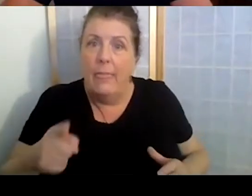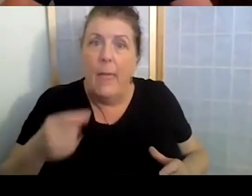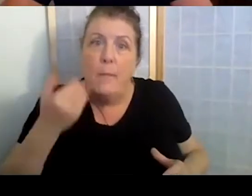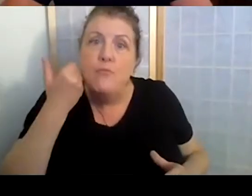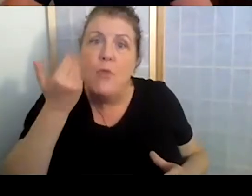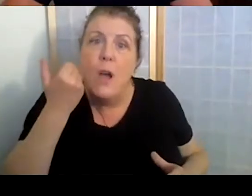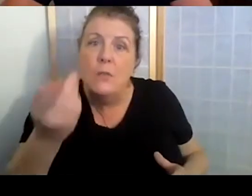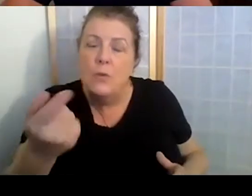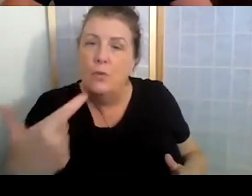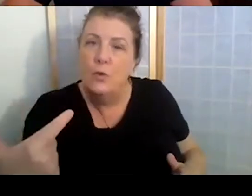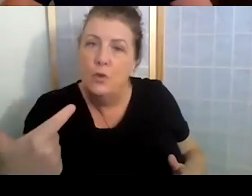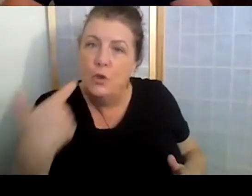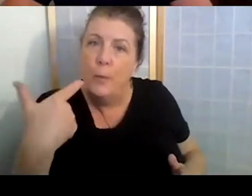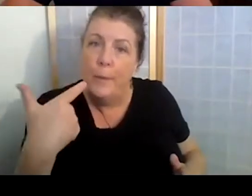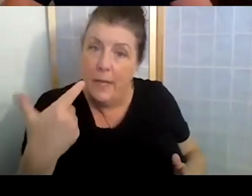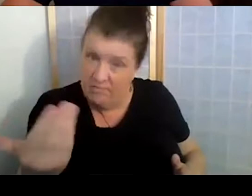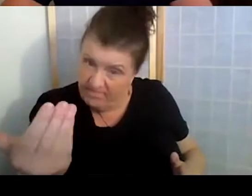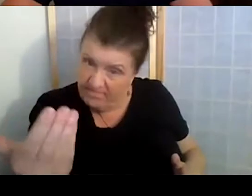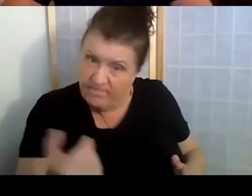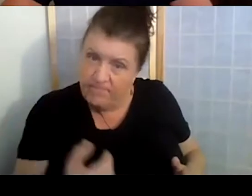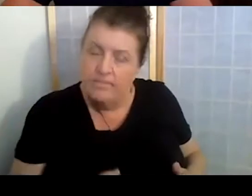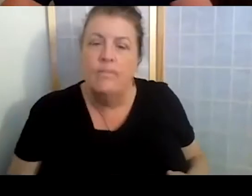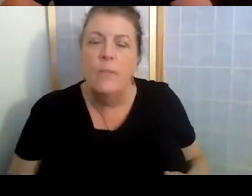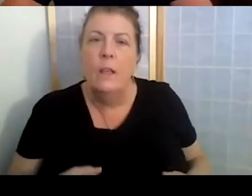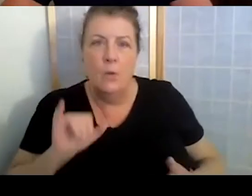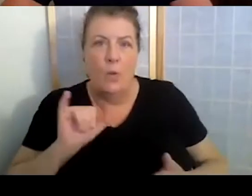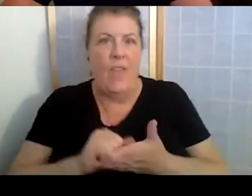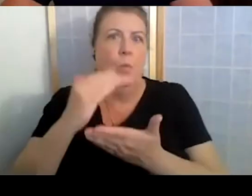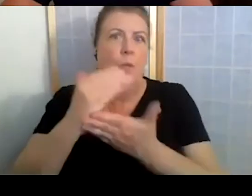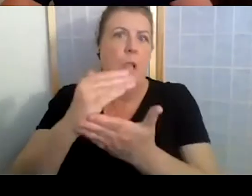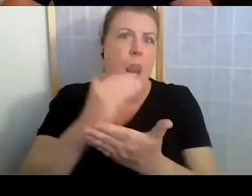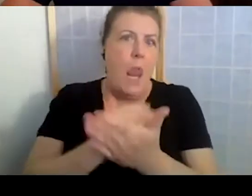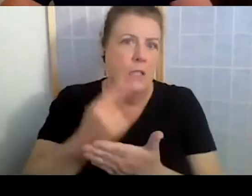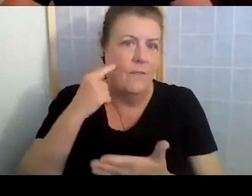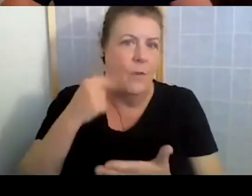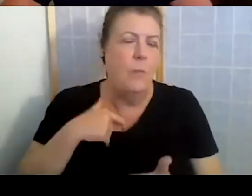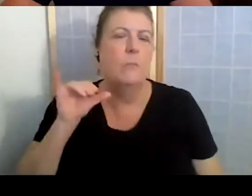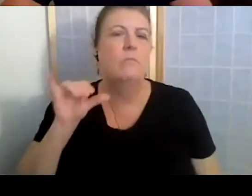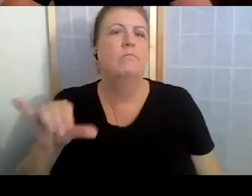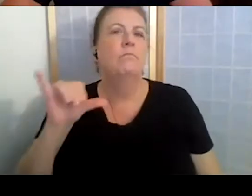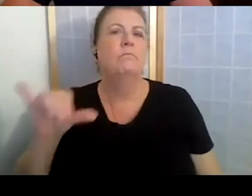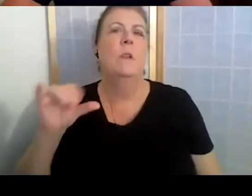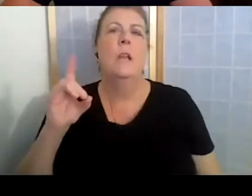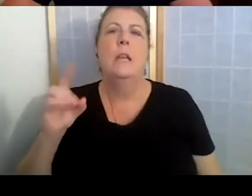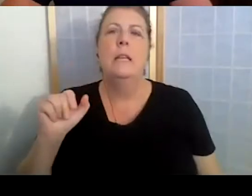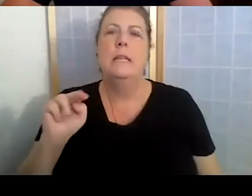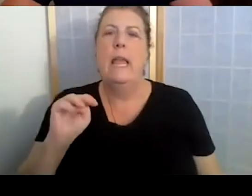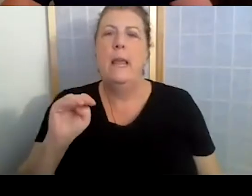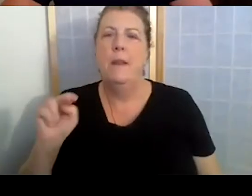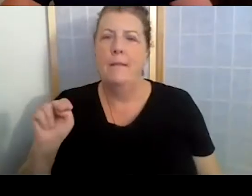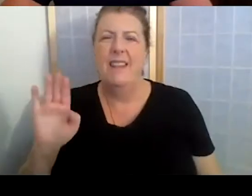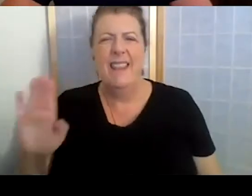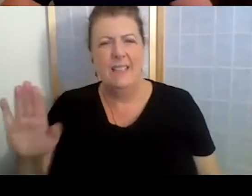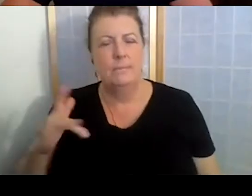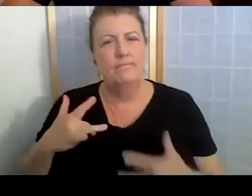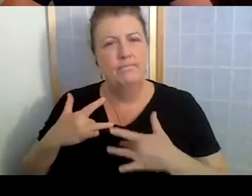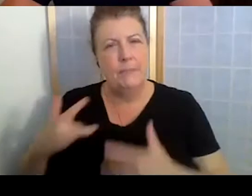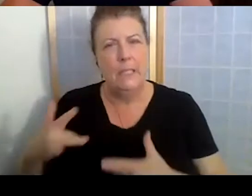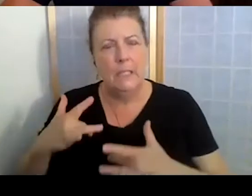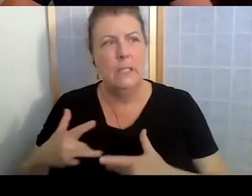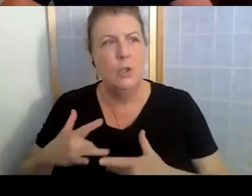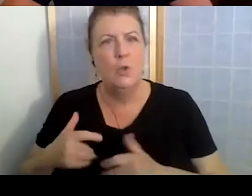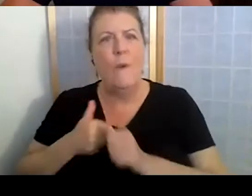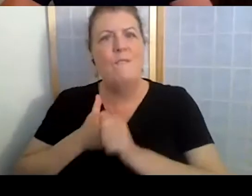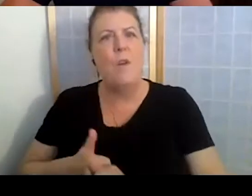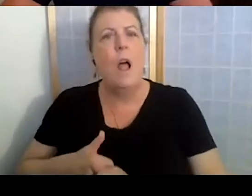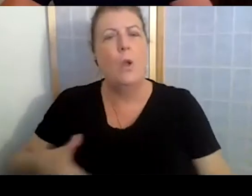me in what Damon was looking for in his storytelling, was sort of following that instinct and that emotion and that this feels right. Even though it may be